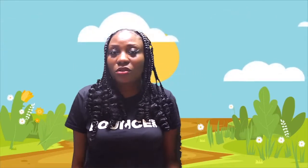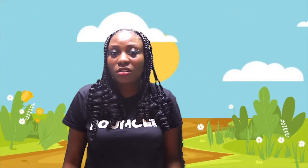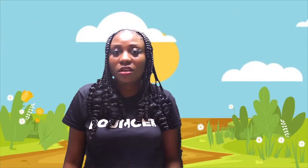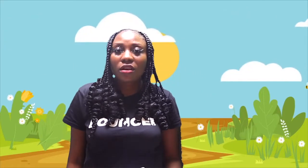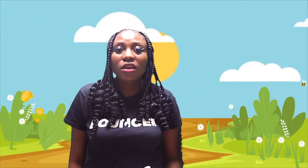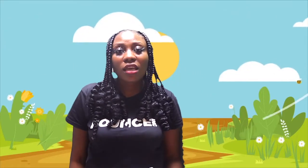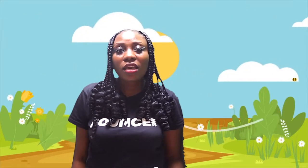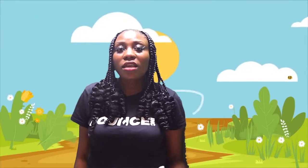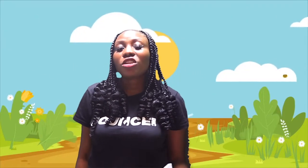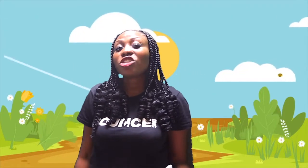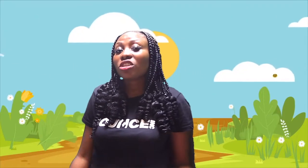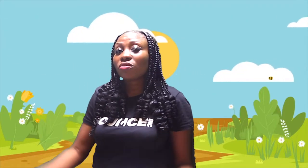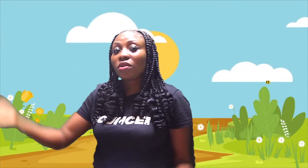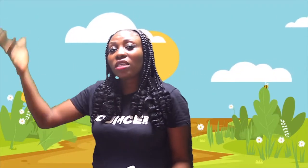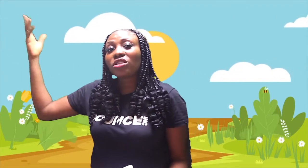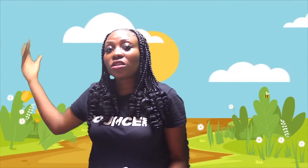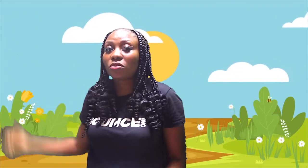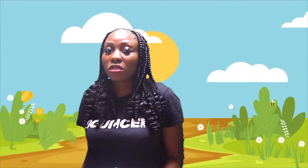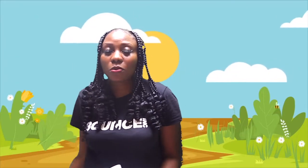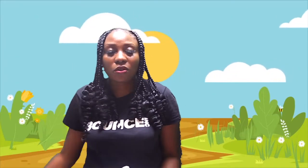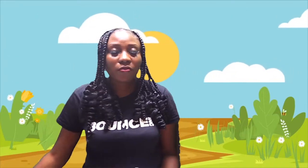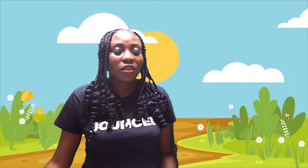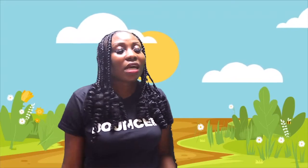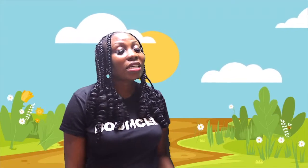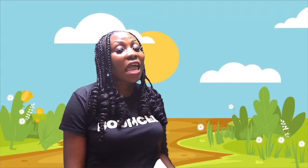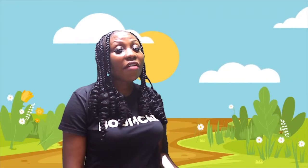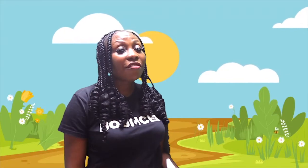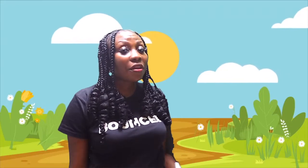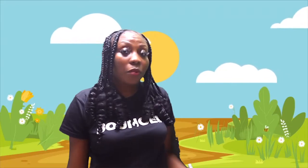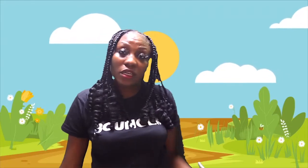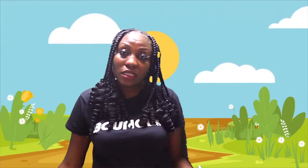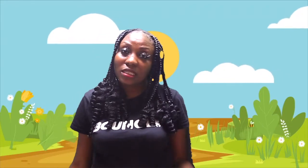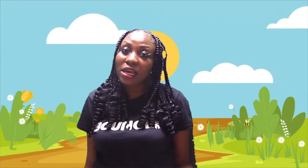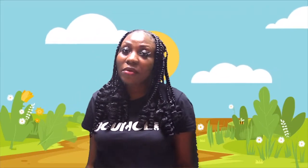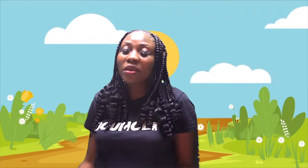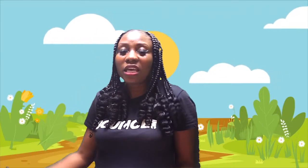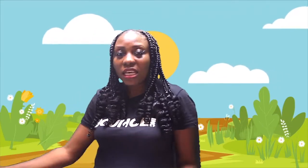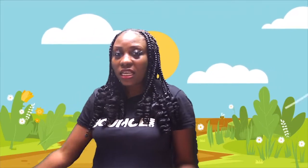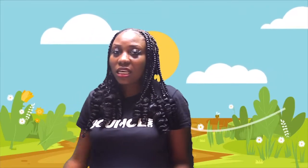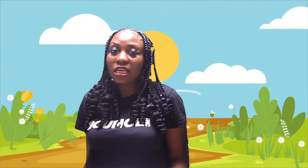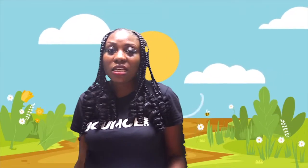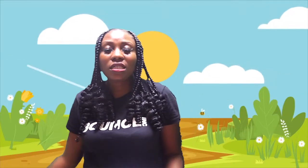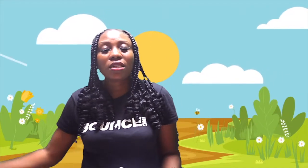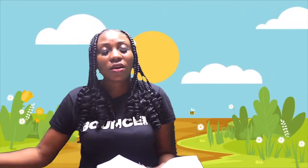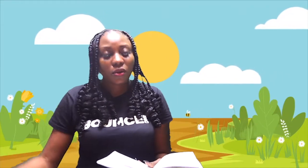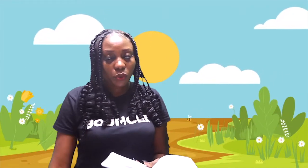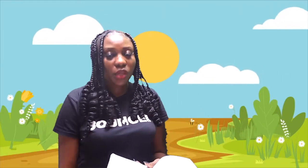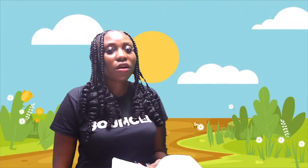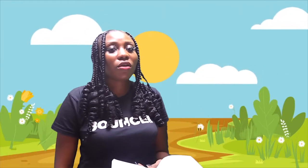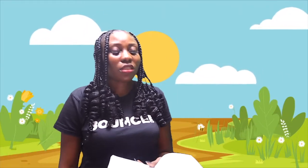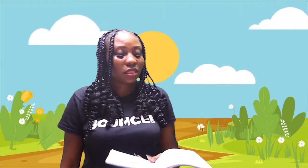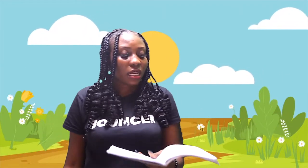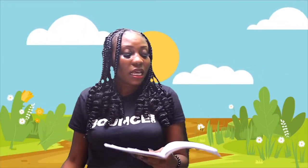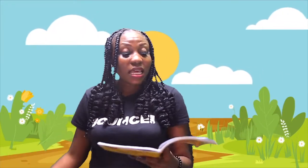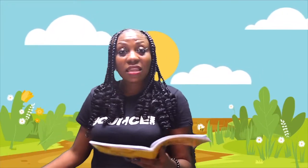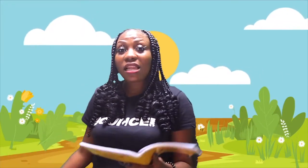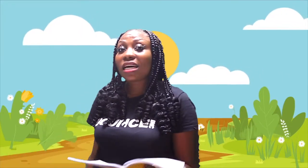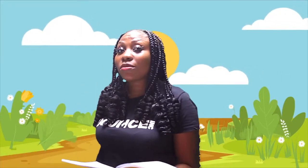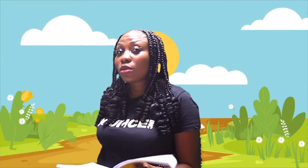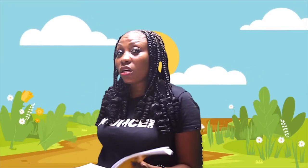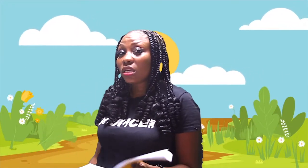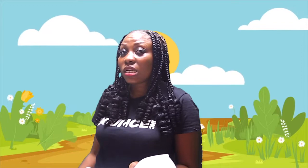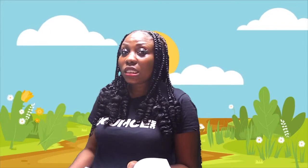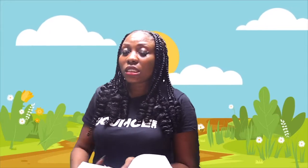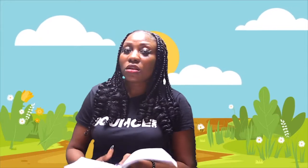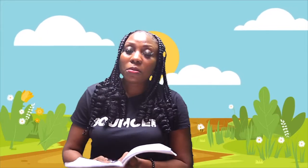is with us, okay? Not just when Jesus was born, at every point in time He is with us. Then the